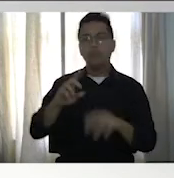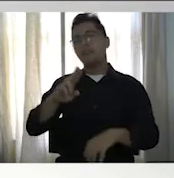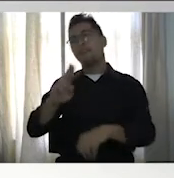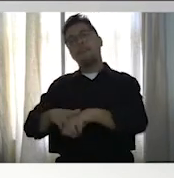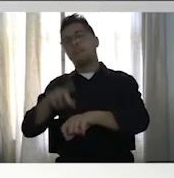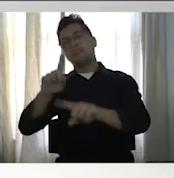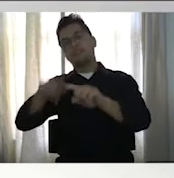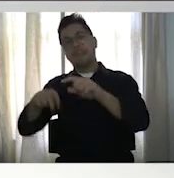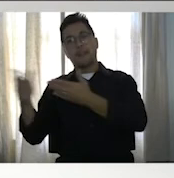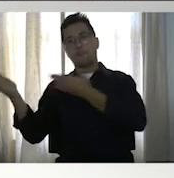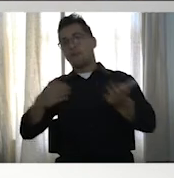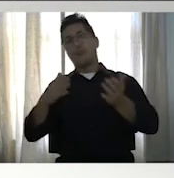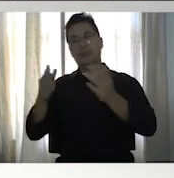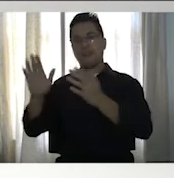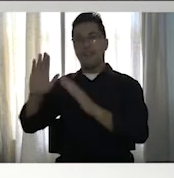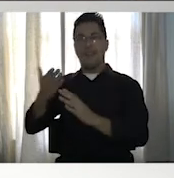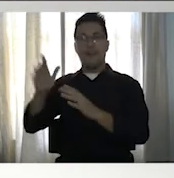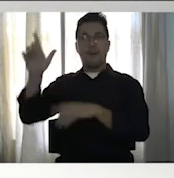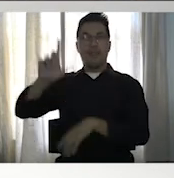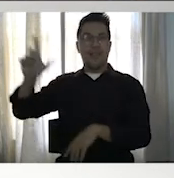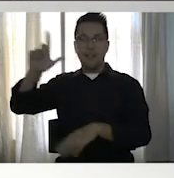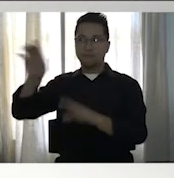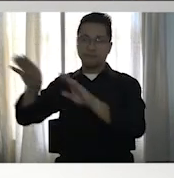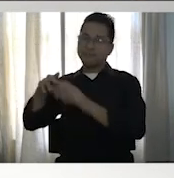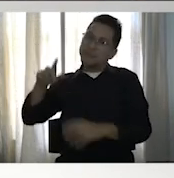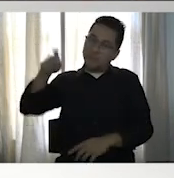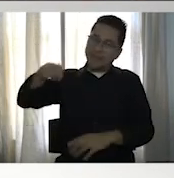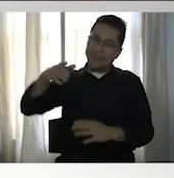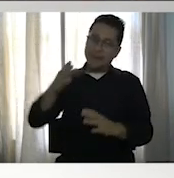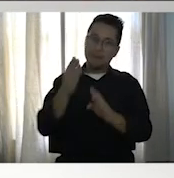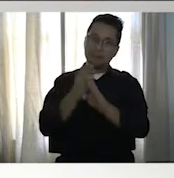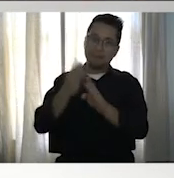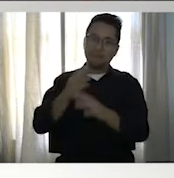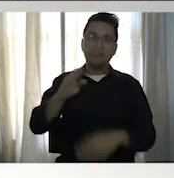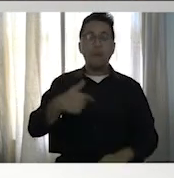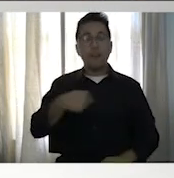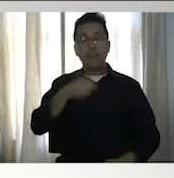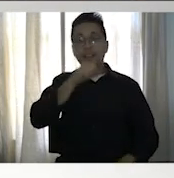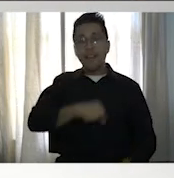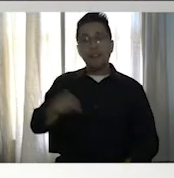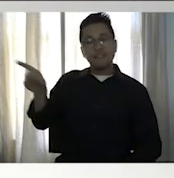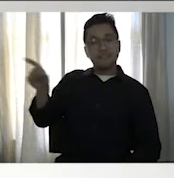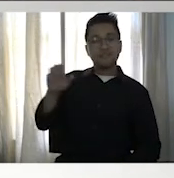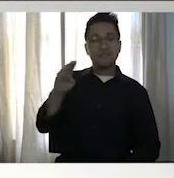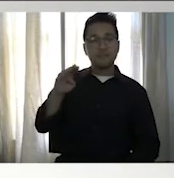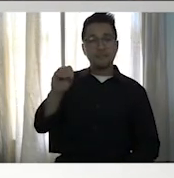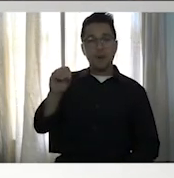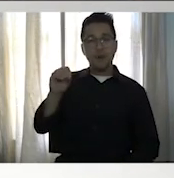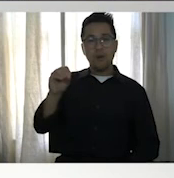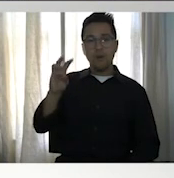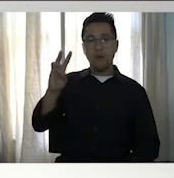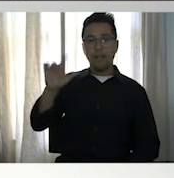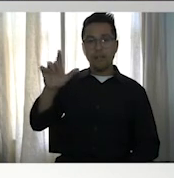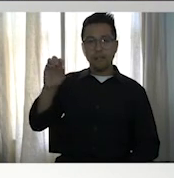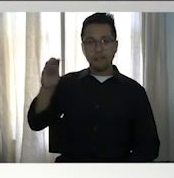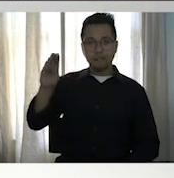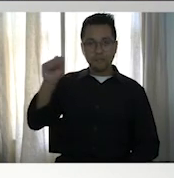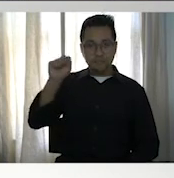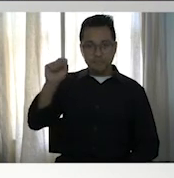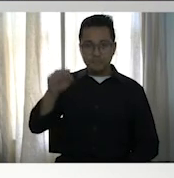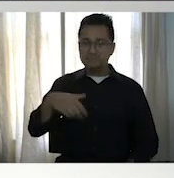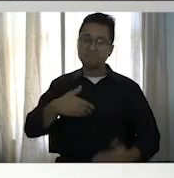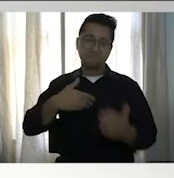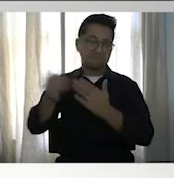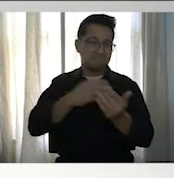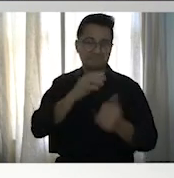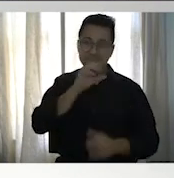or we'd need a bus. But we love Mo Willems. If you don't know Mo Willems, it doesn't matter